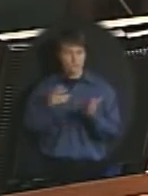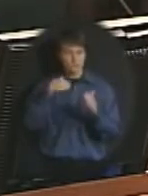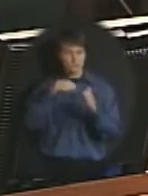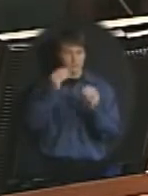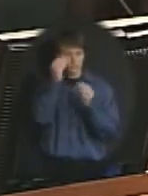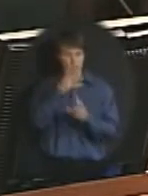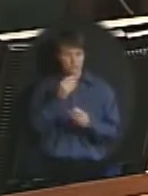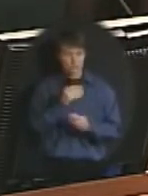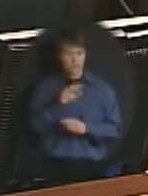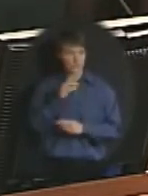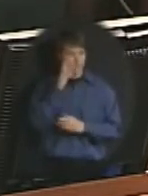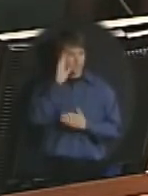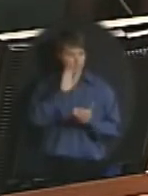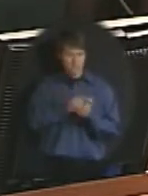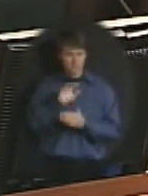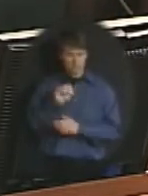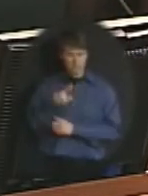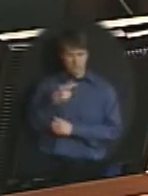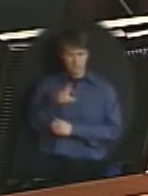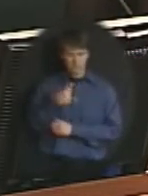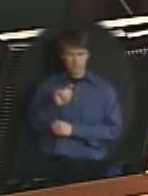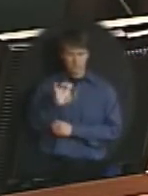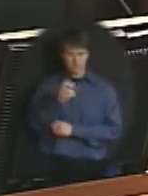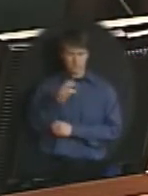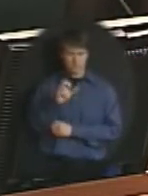Ms. Lyon are going to make the presentation.